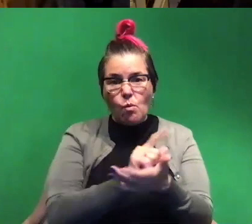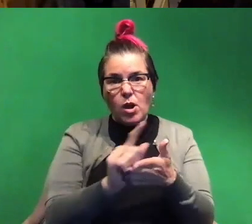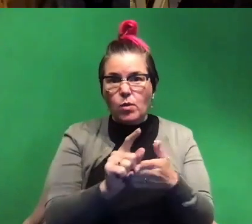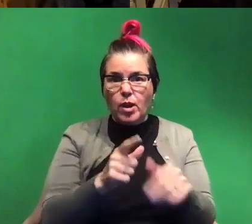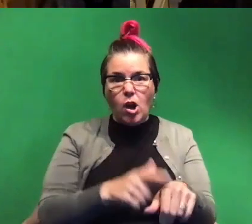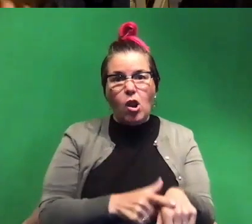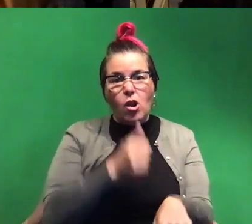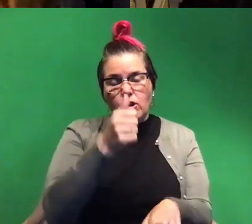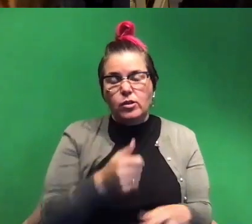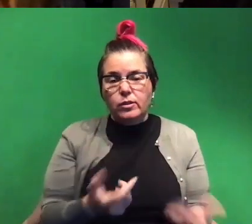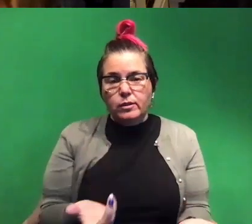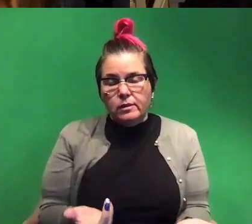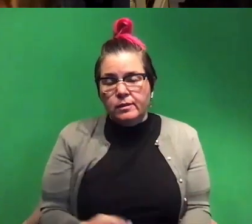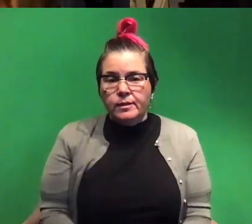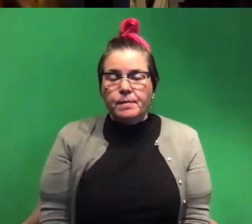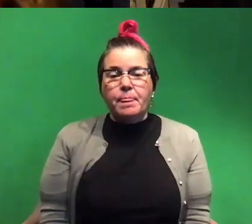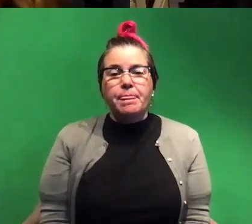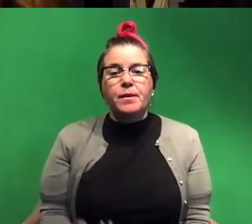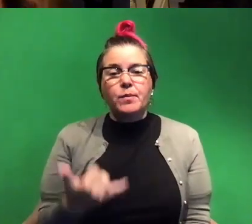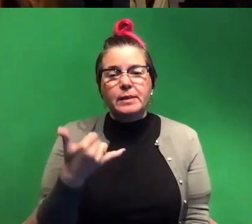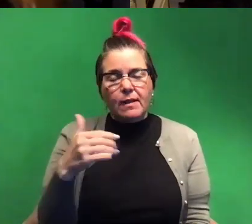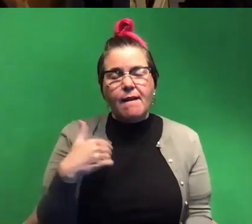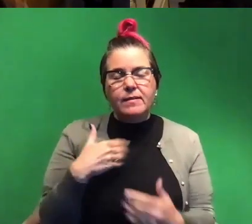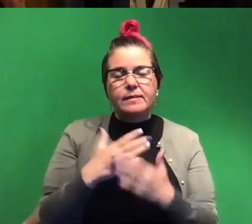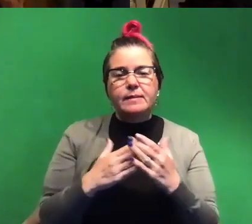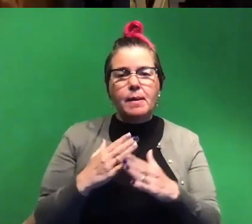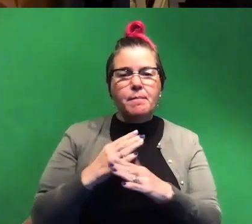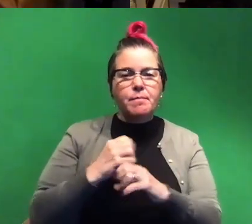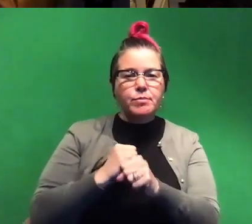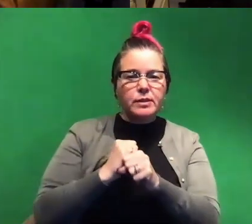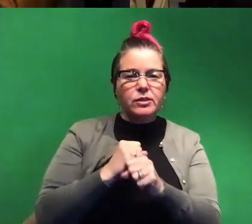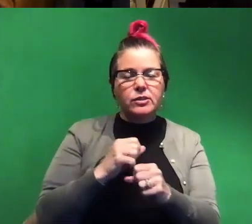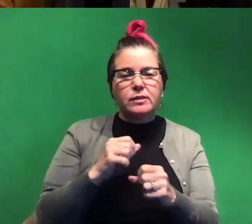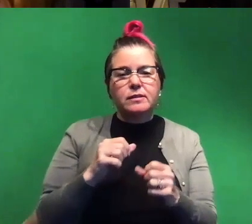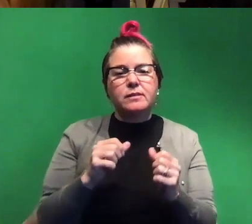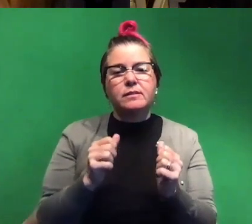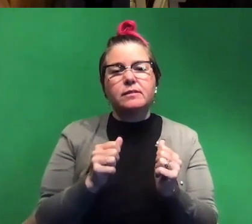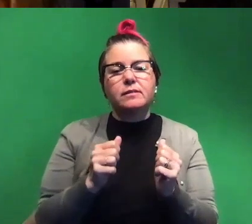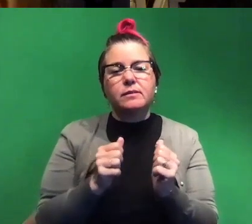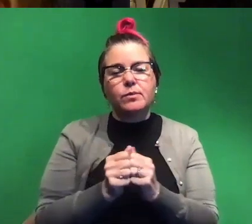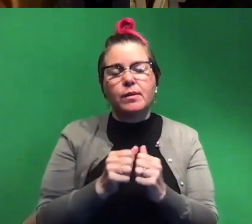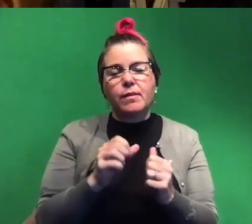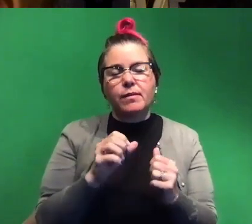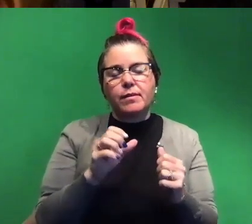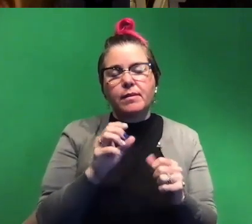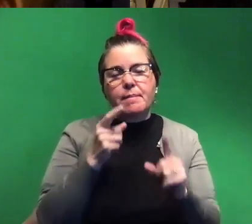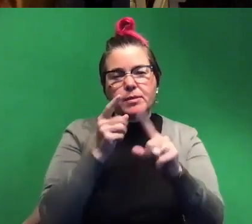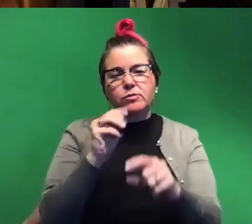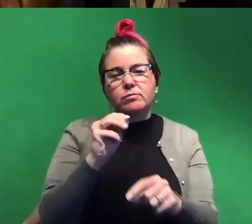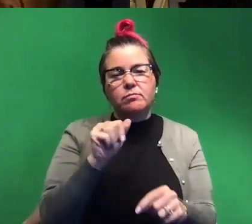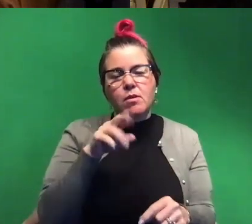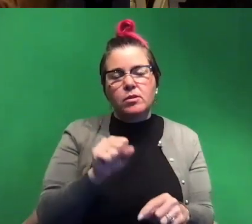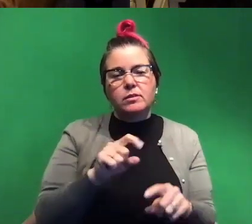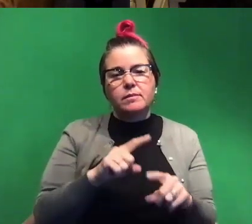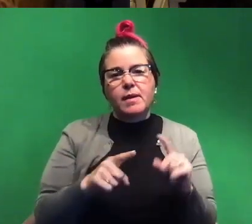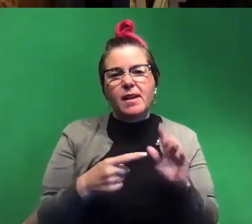that time. And we still have level protection if something like that was to occur on a mission to Mars. So that's just like one example of something that